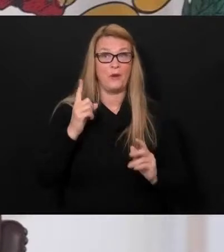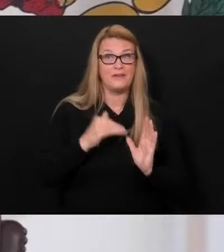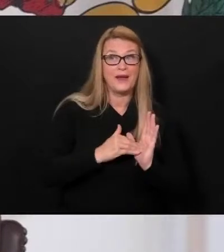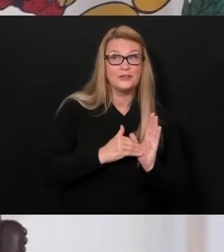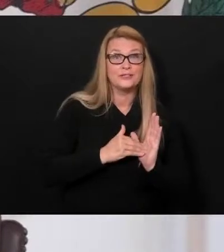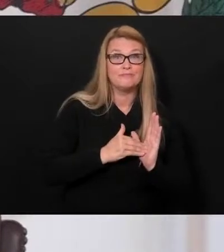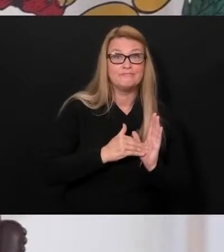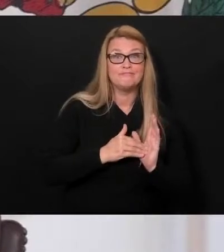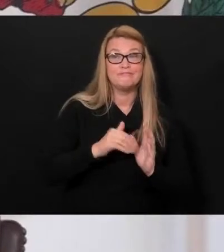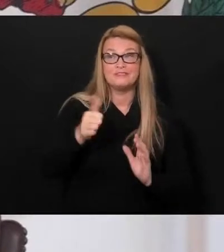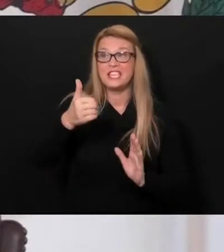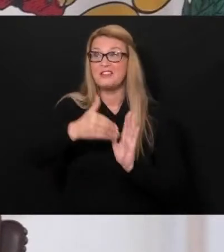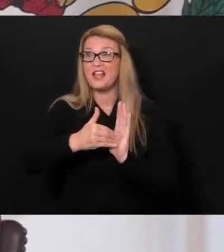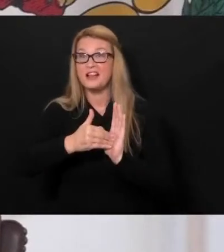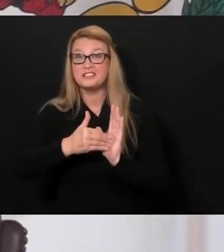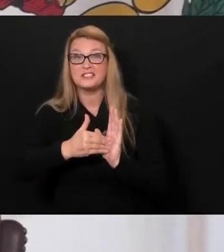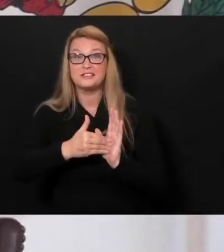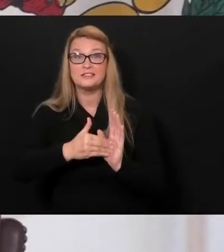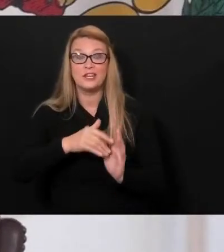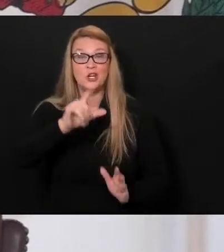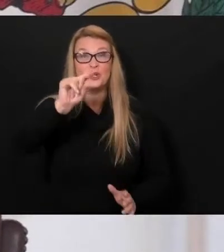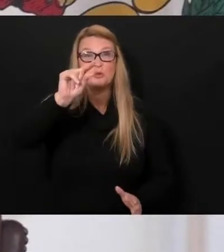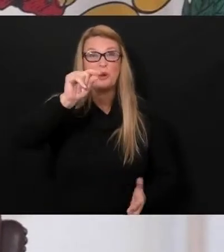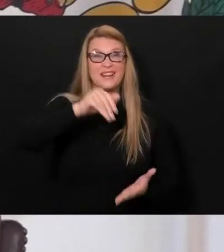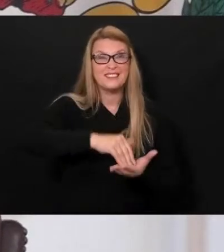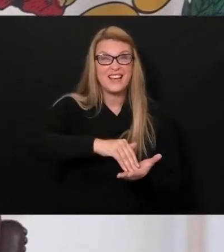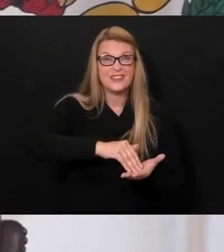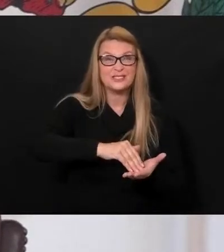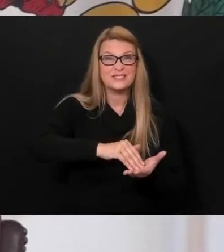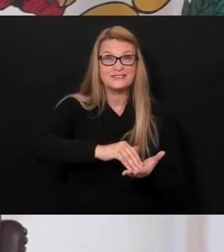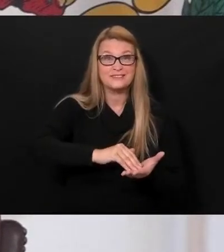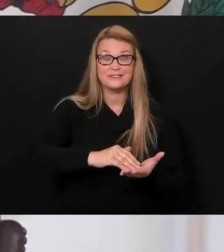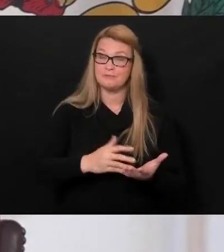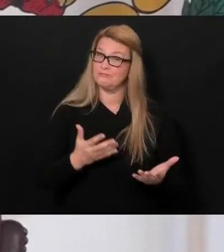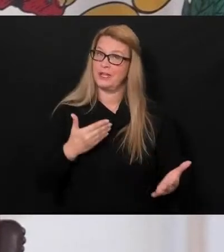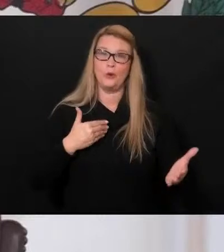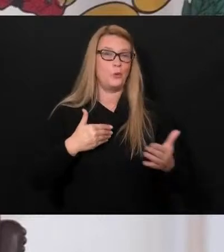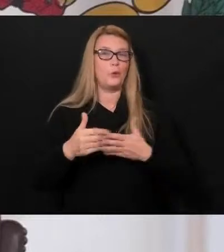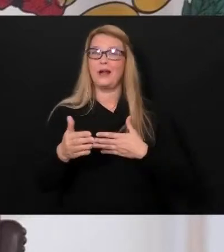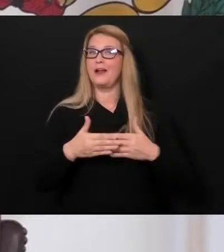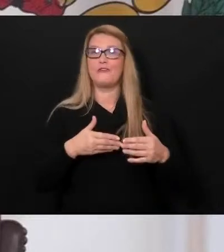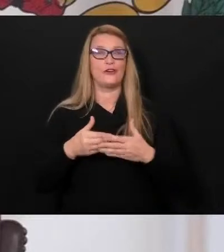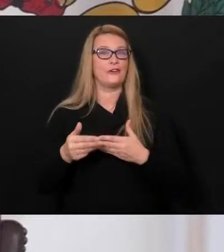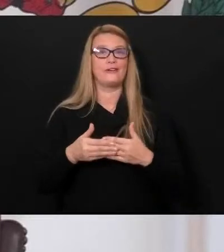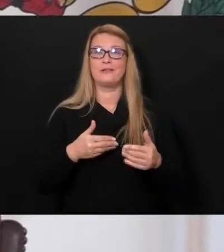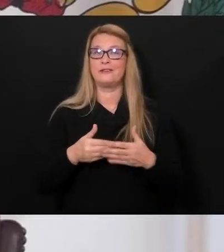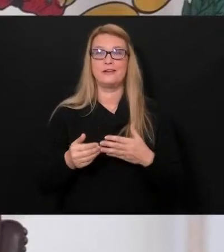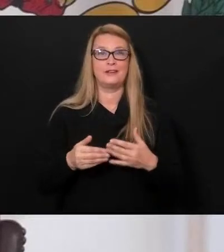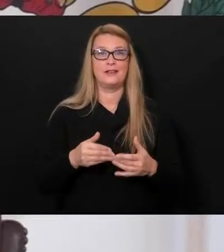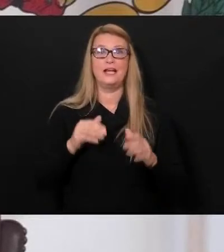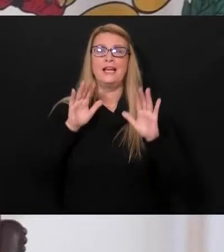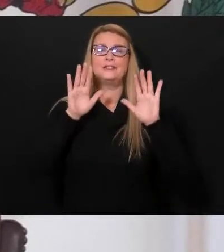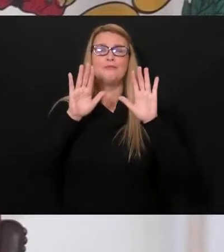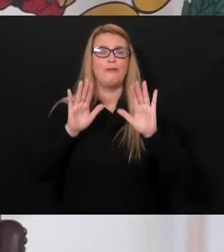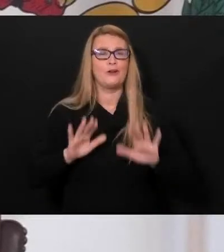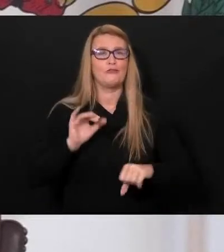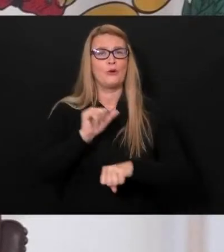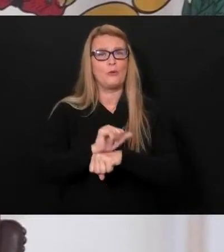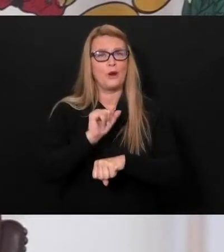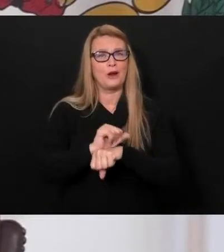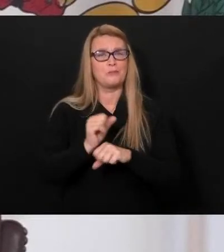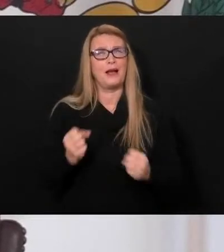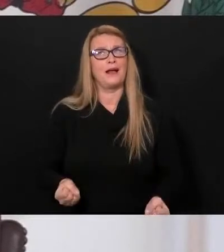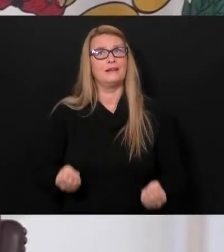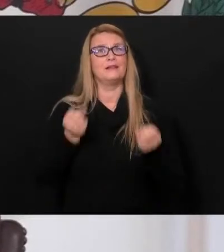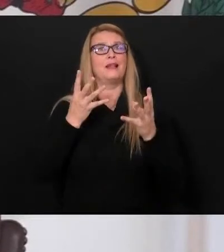1,000? 10,000? 20,000? Whatever it may be. It's great work by a lot